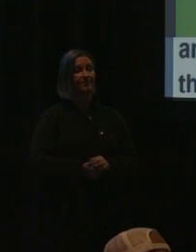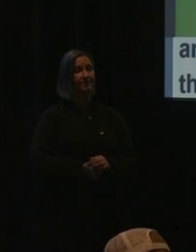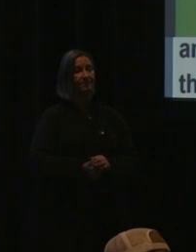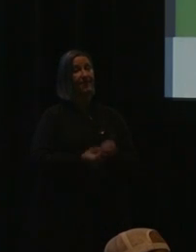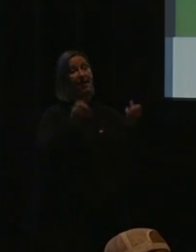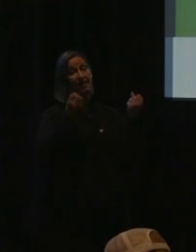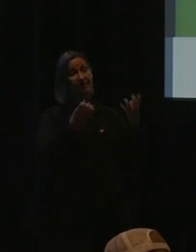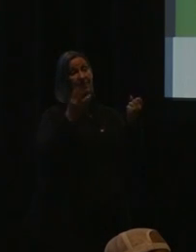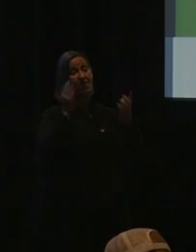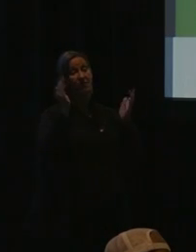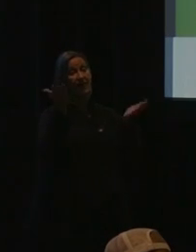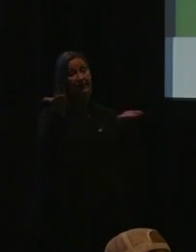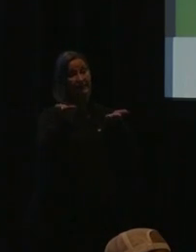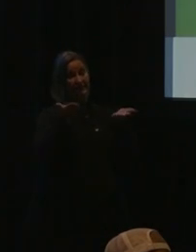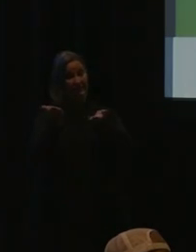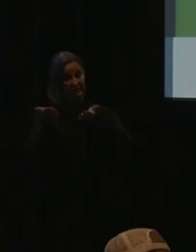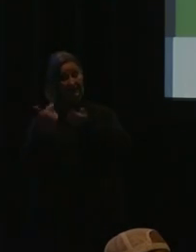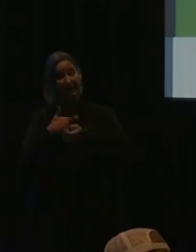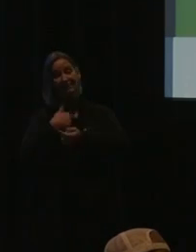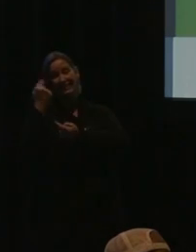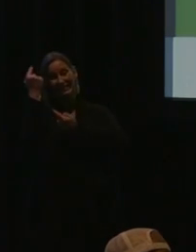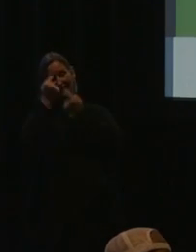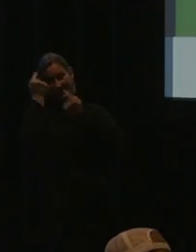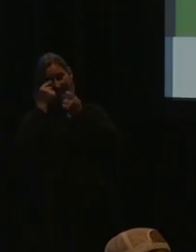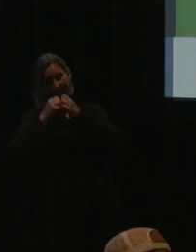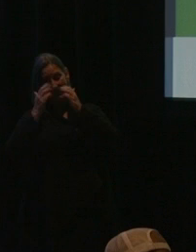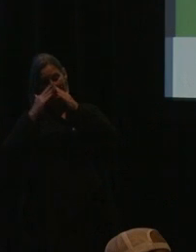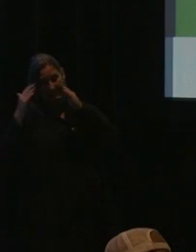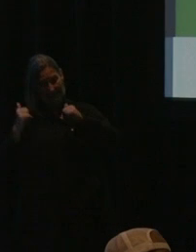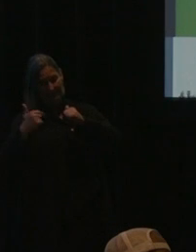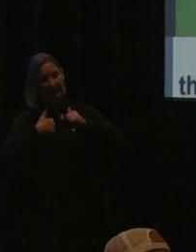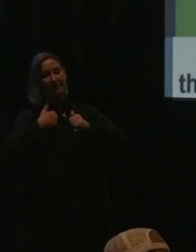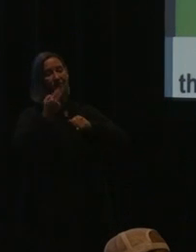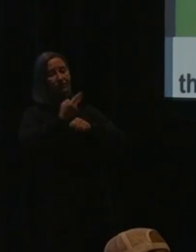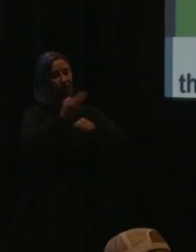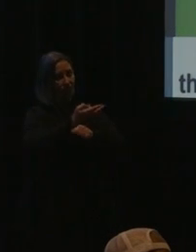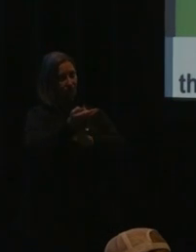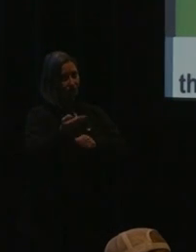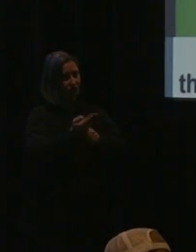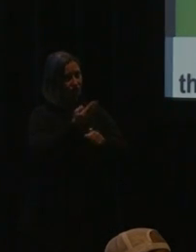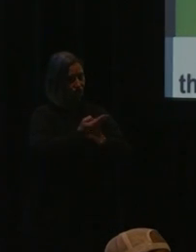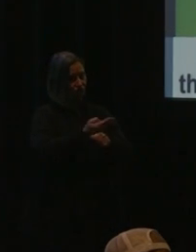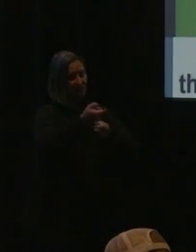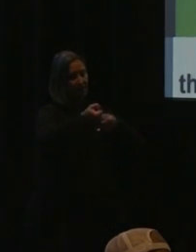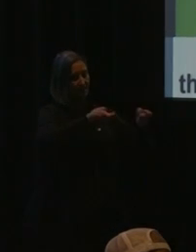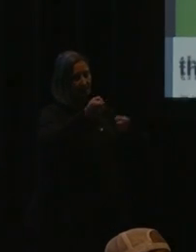The multi-scale integrated approach means systems thinking and integrated solutions into resource use and management and